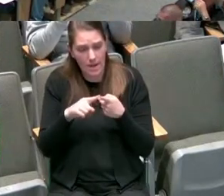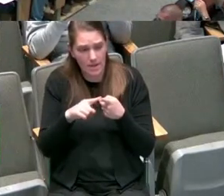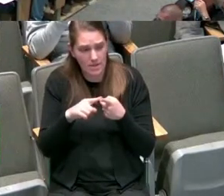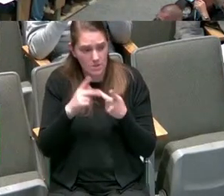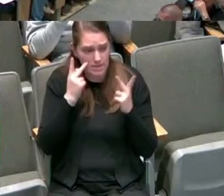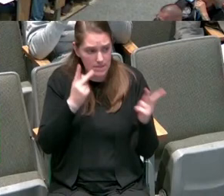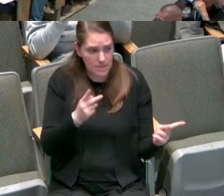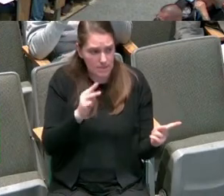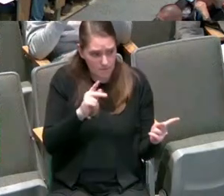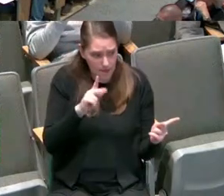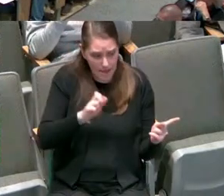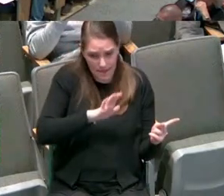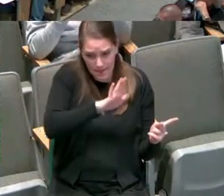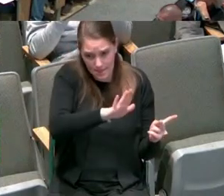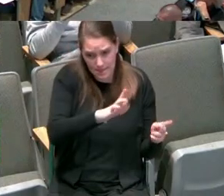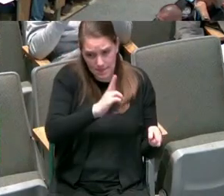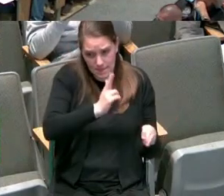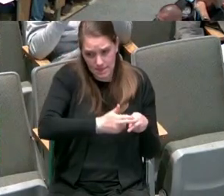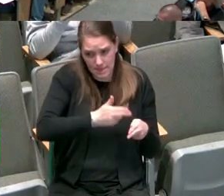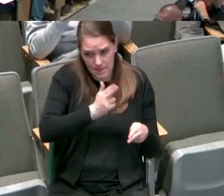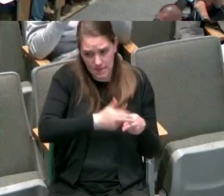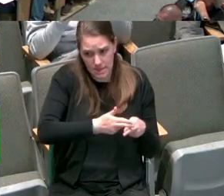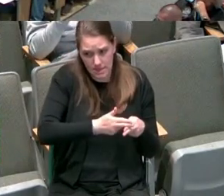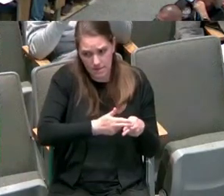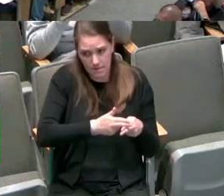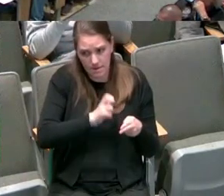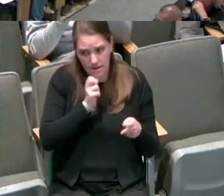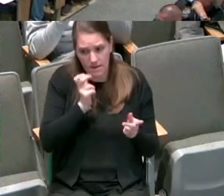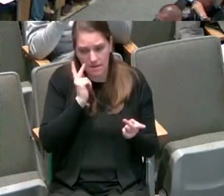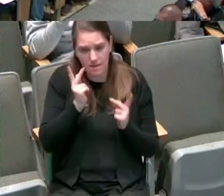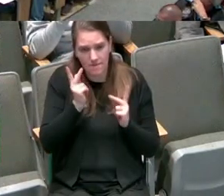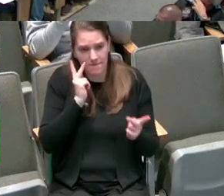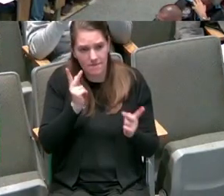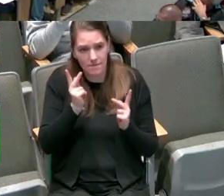Mike is his name tag not visible